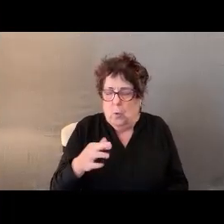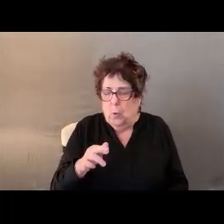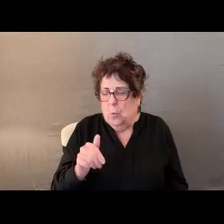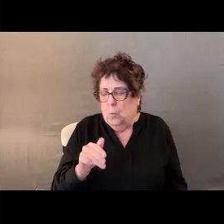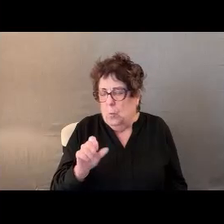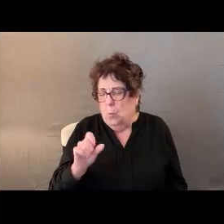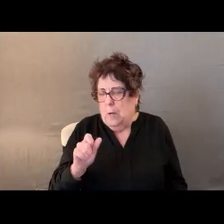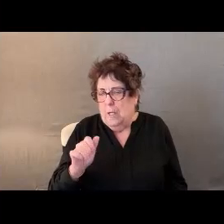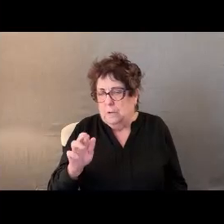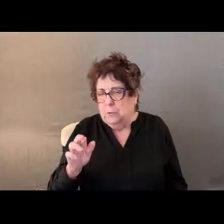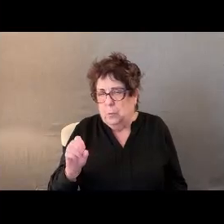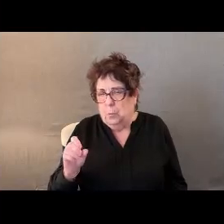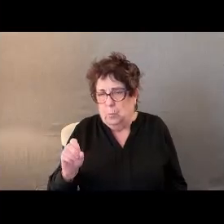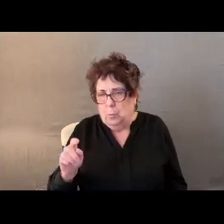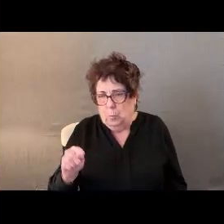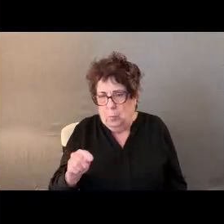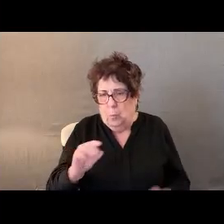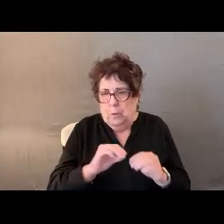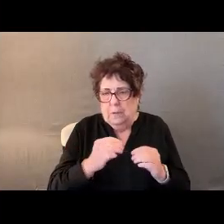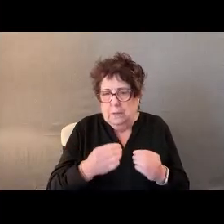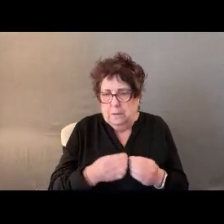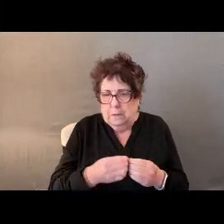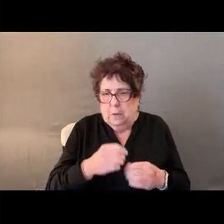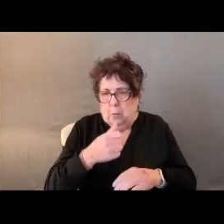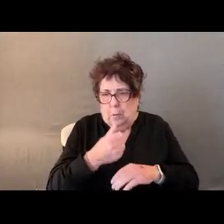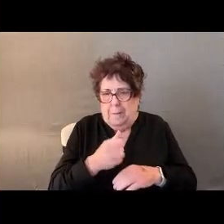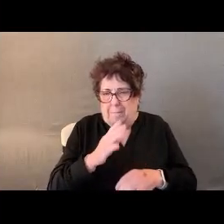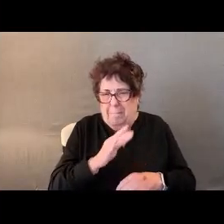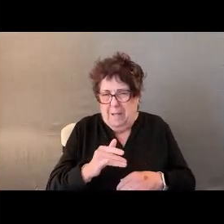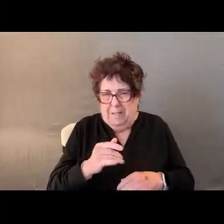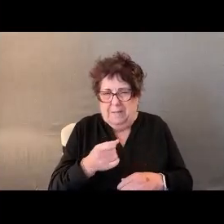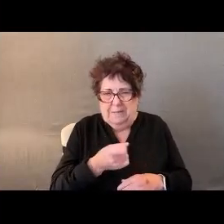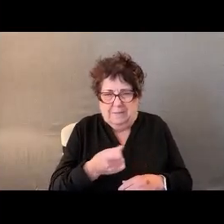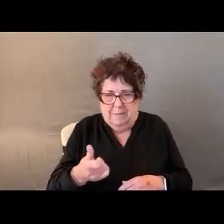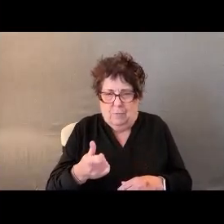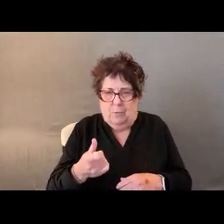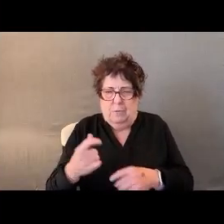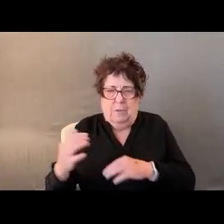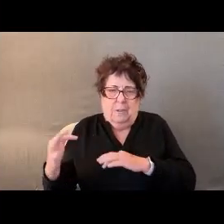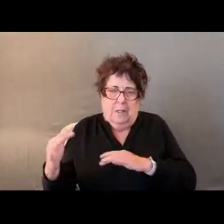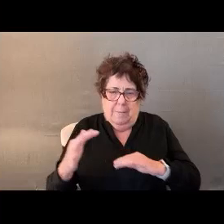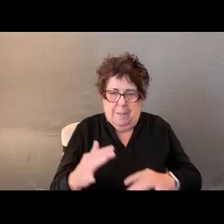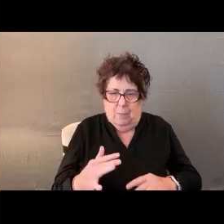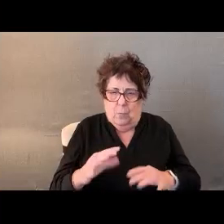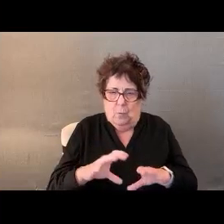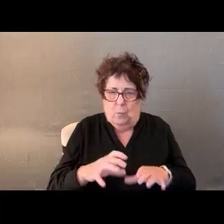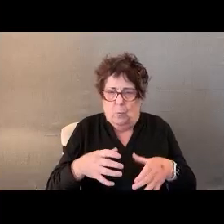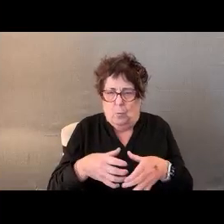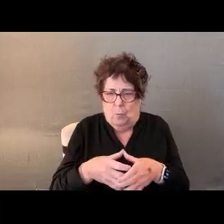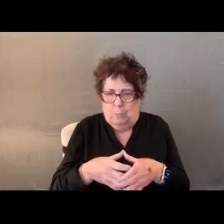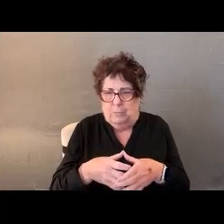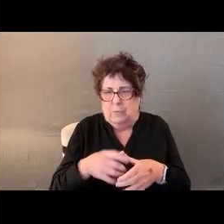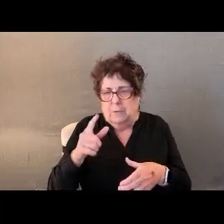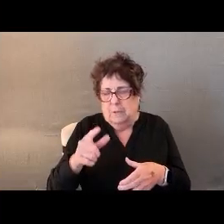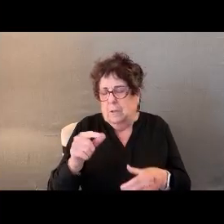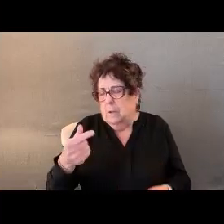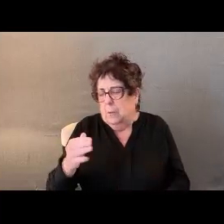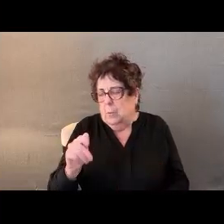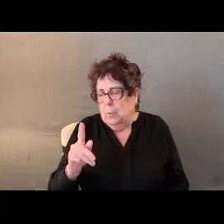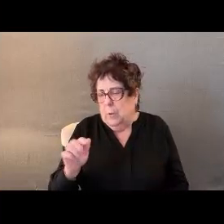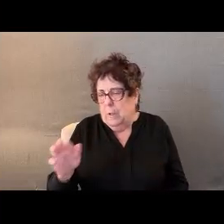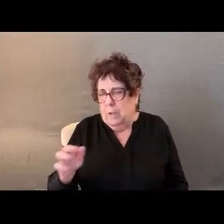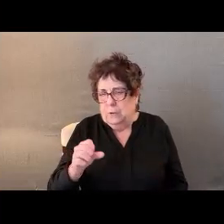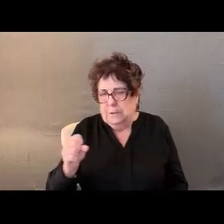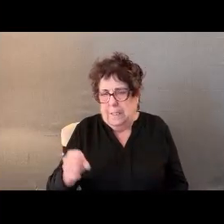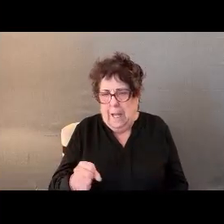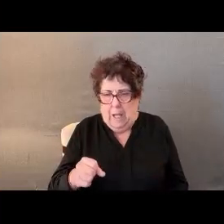groups to the greater Seattle area. These are folks who, in many cases, worked in healthcare in their country of